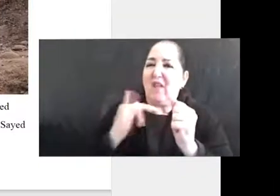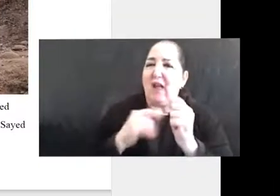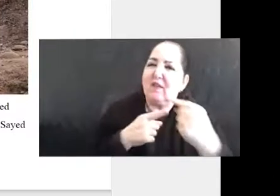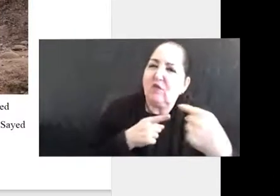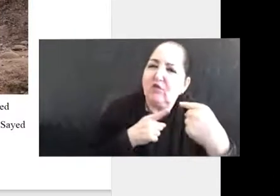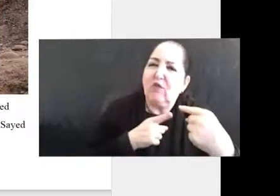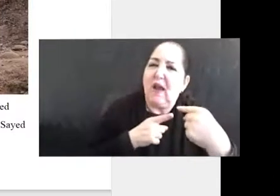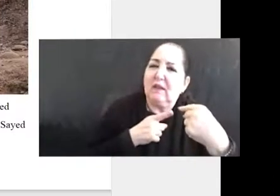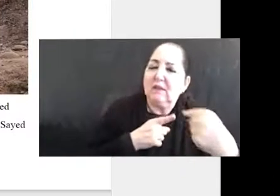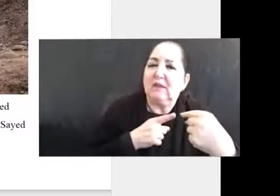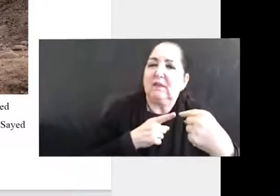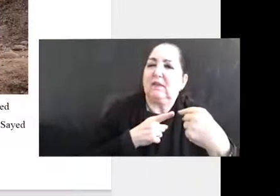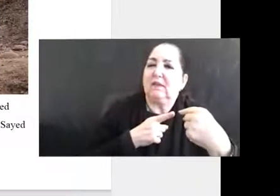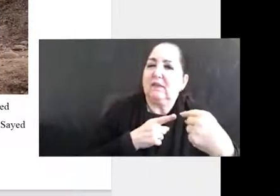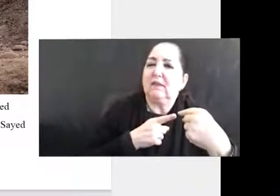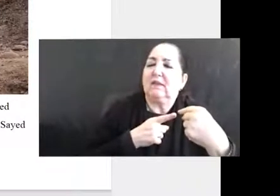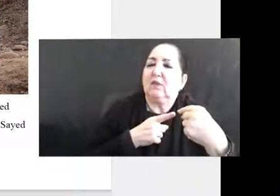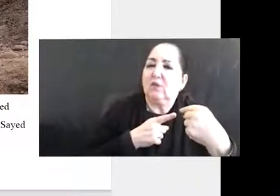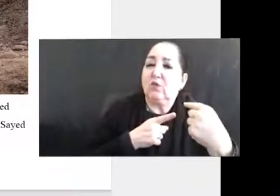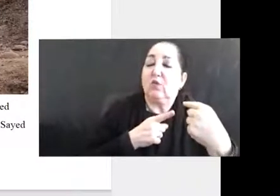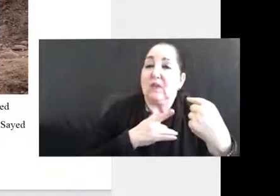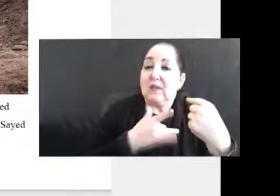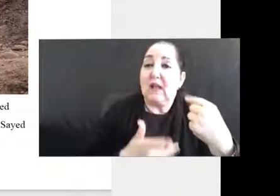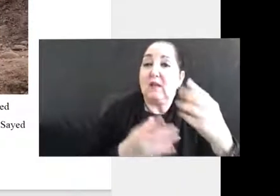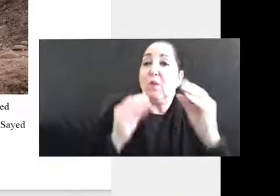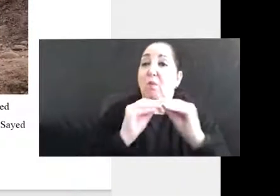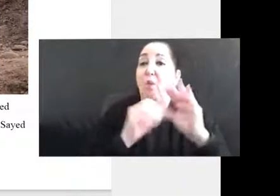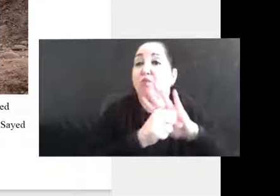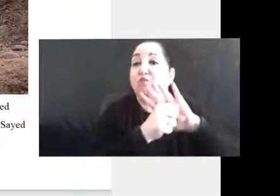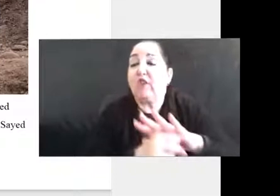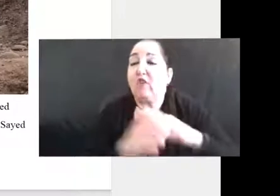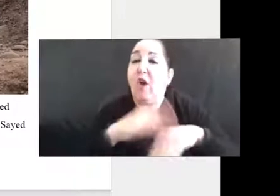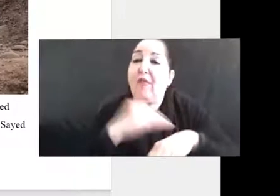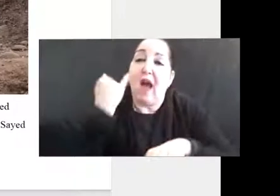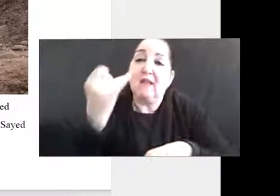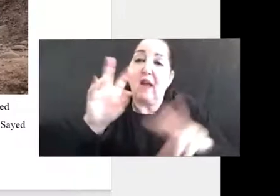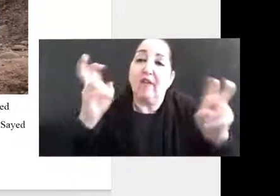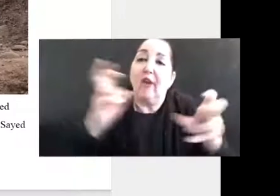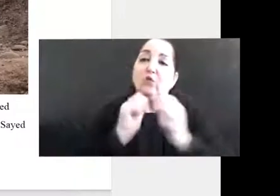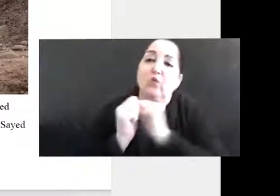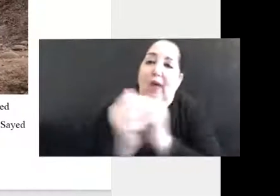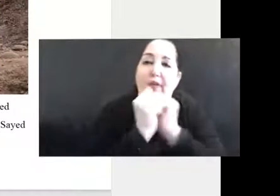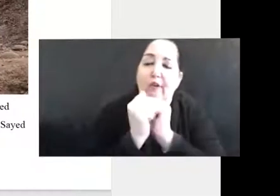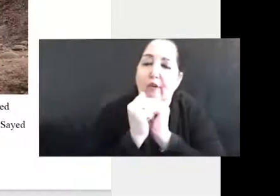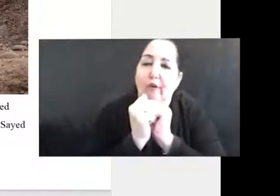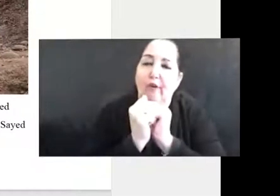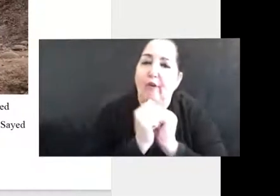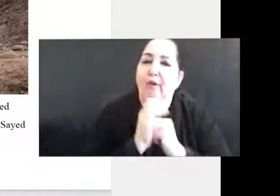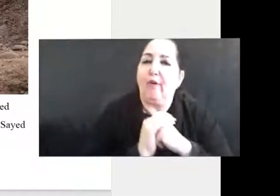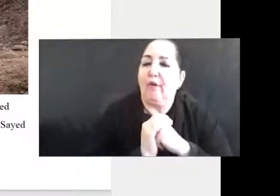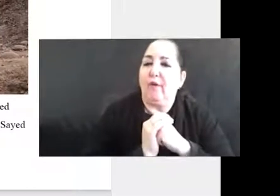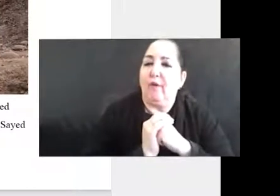feel like there's a strain, there's a tension to put more pressure on the whole notion of together. Meanwhile,